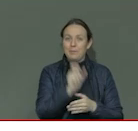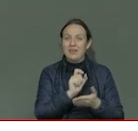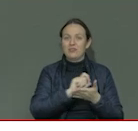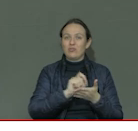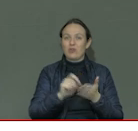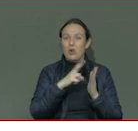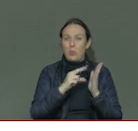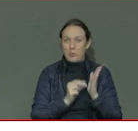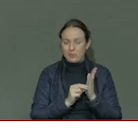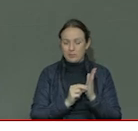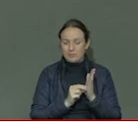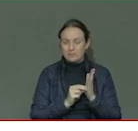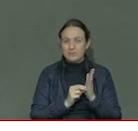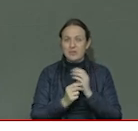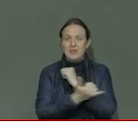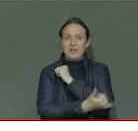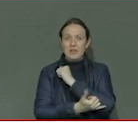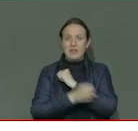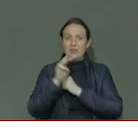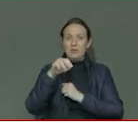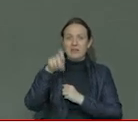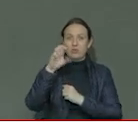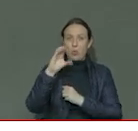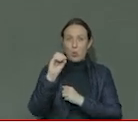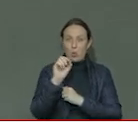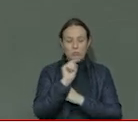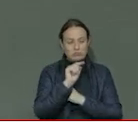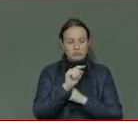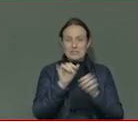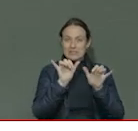While recovering in Mexico, he recovers completely.